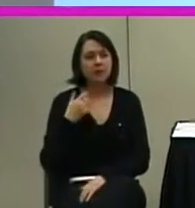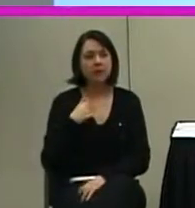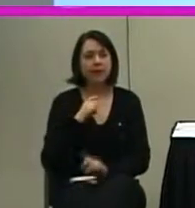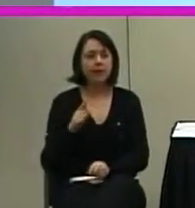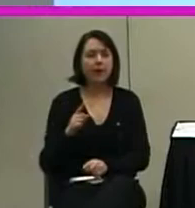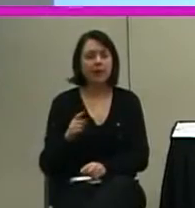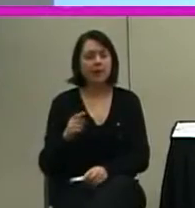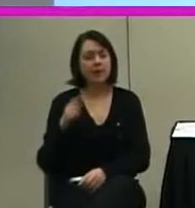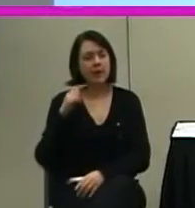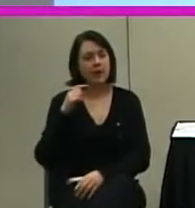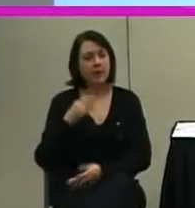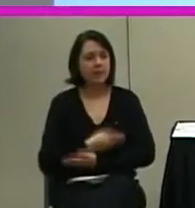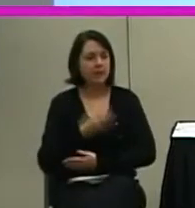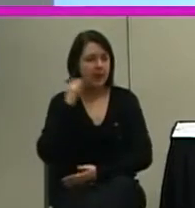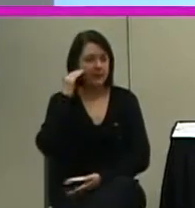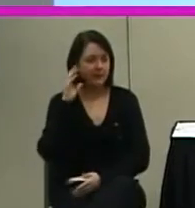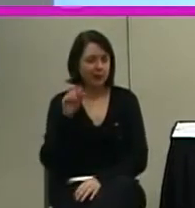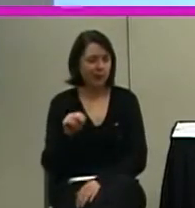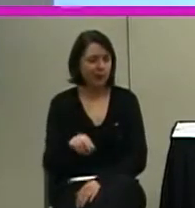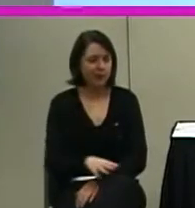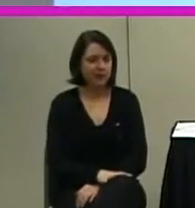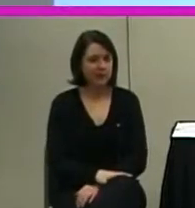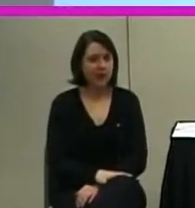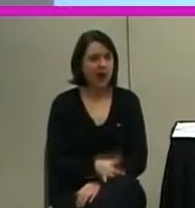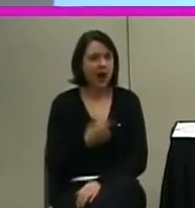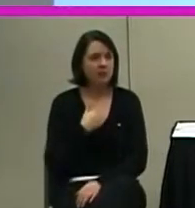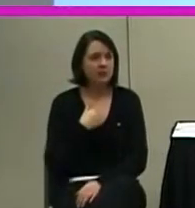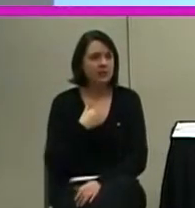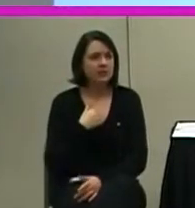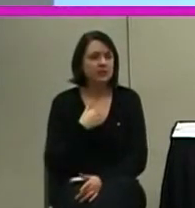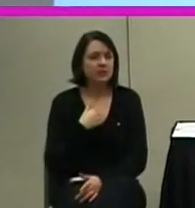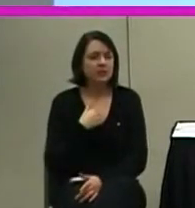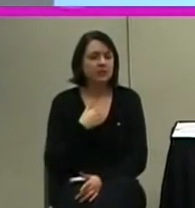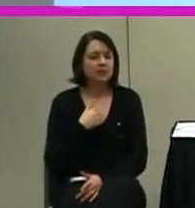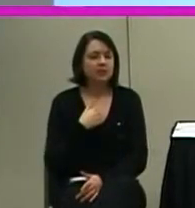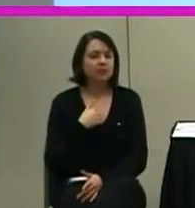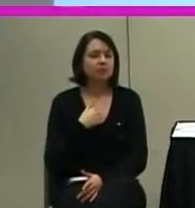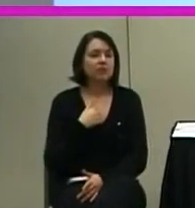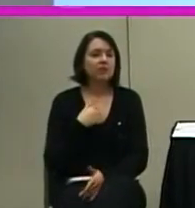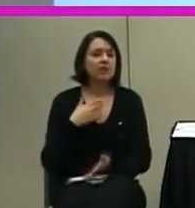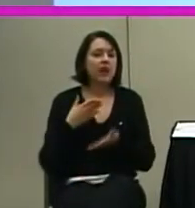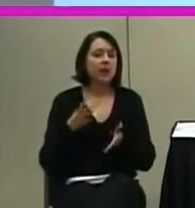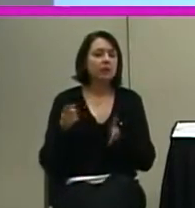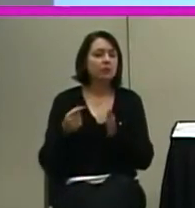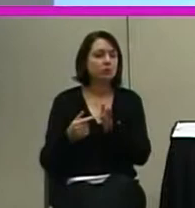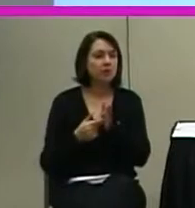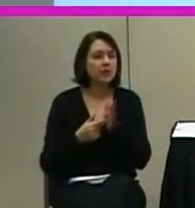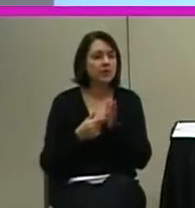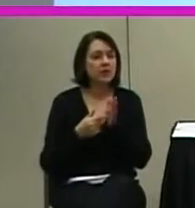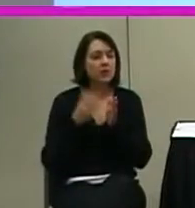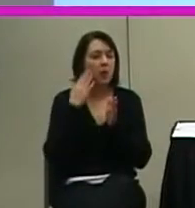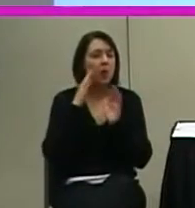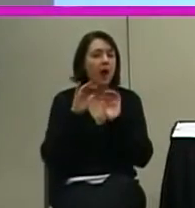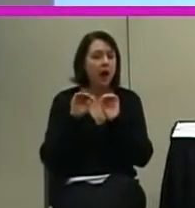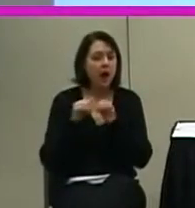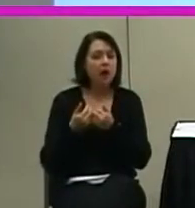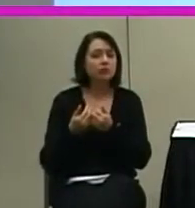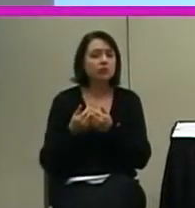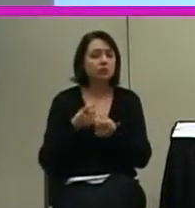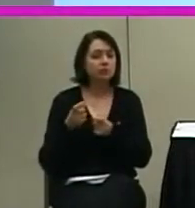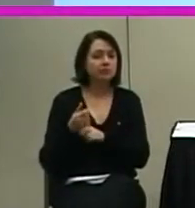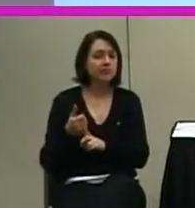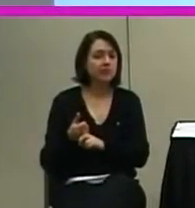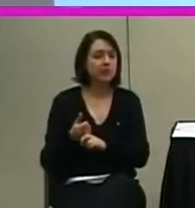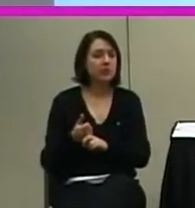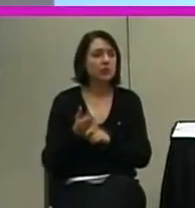call them baby heads? No. I'm just getting them to show me they know how to do the pieces. So now I've saved a